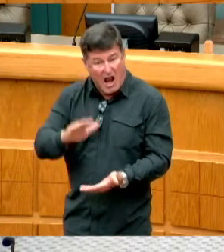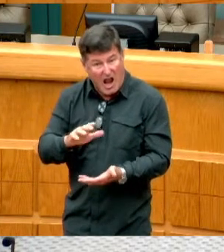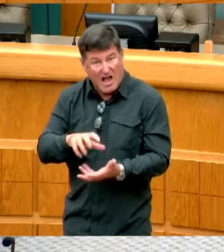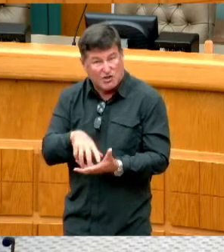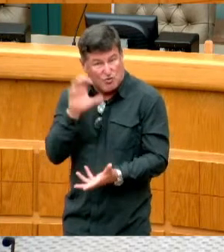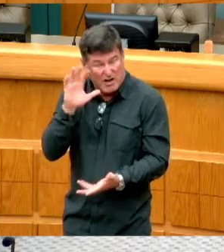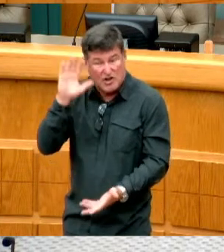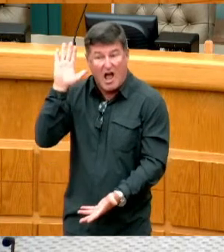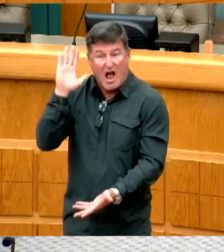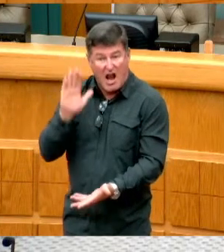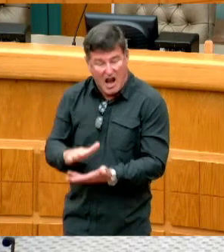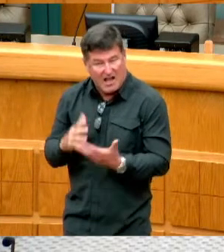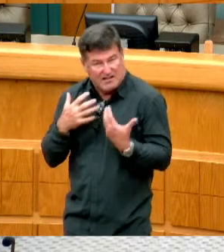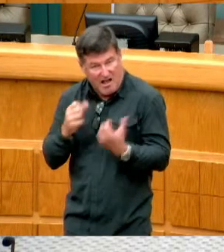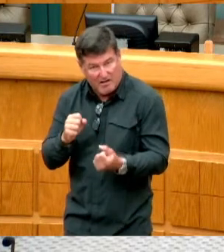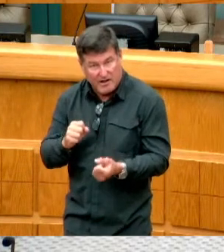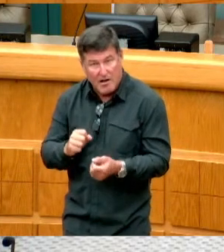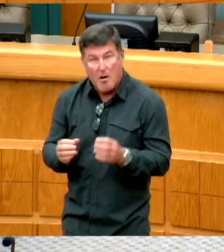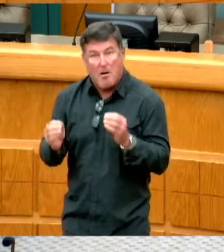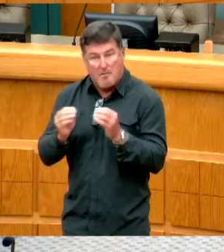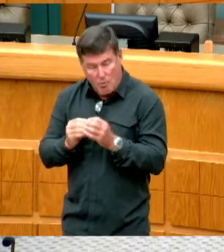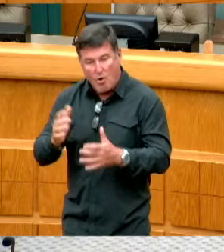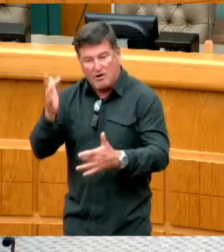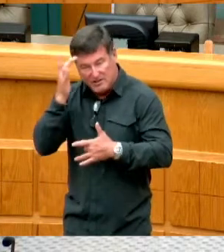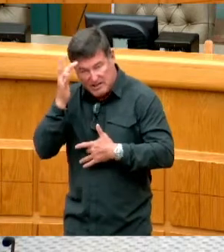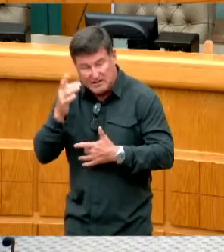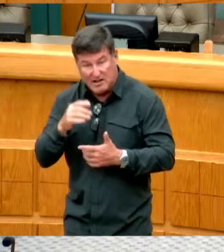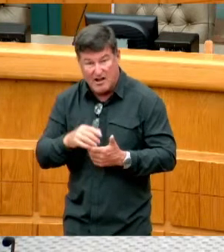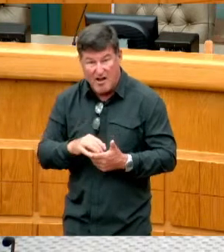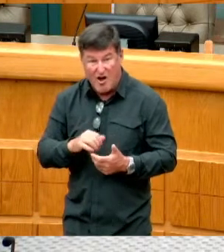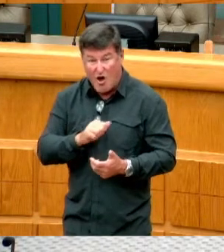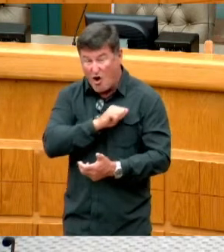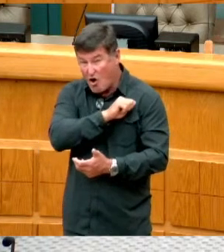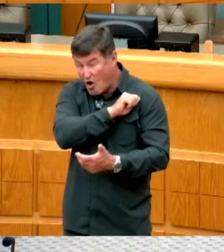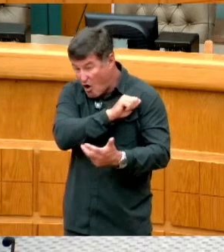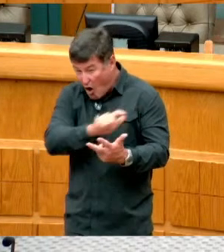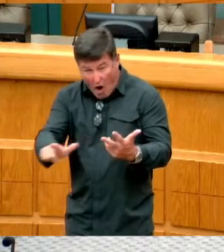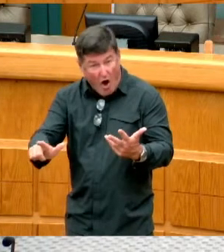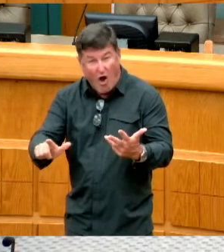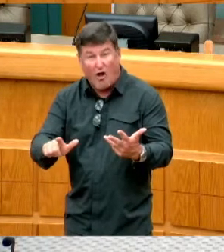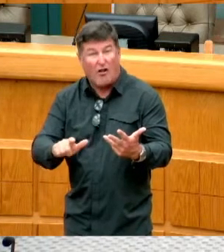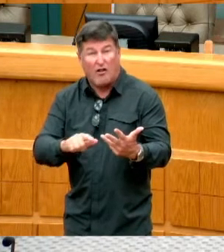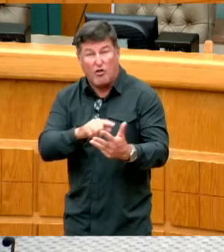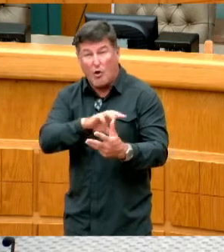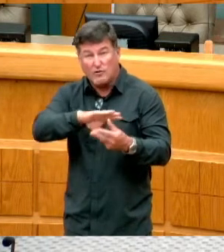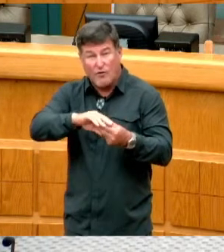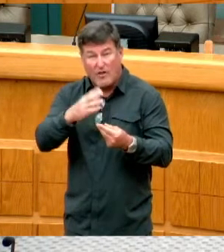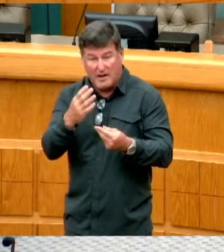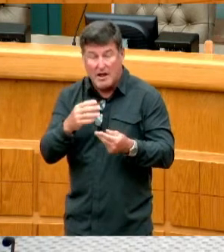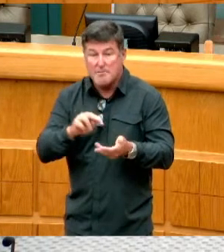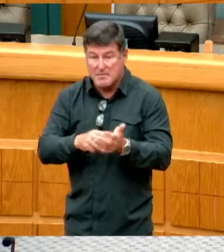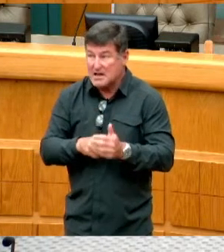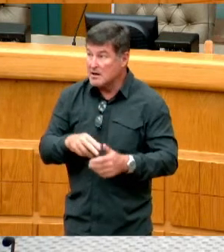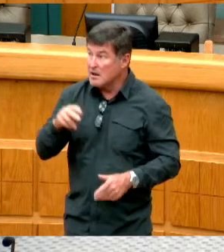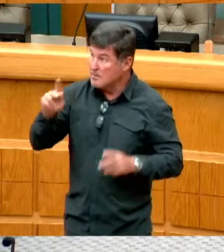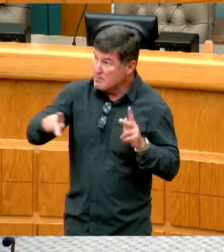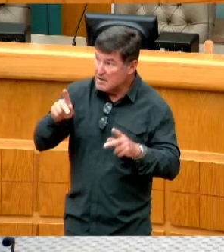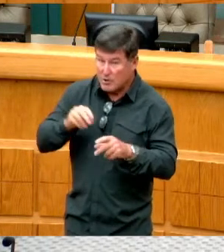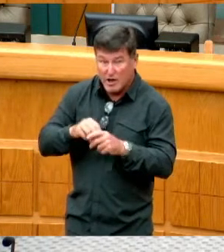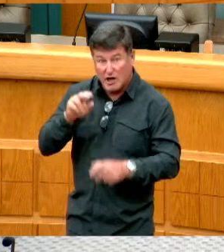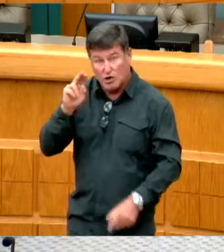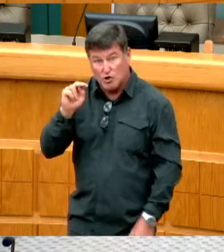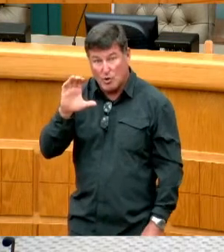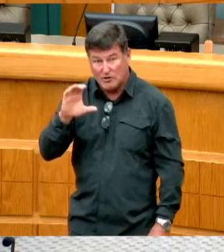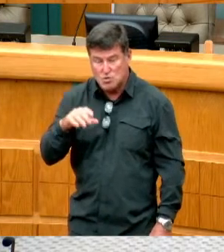and all of these put together, these social determinants of health, put our population here in Nueces County